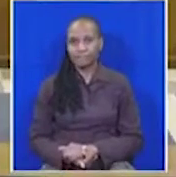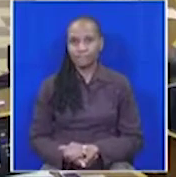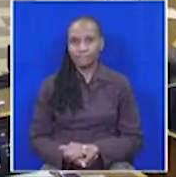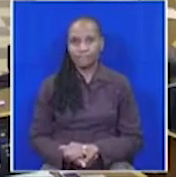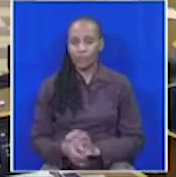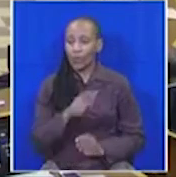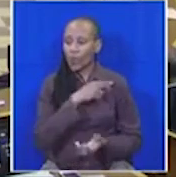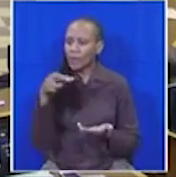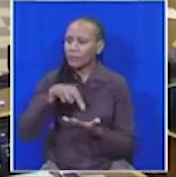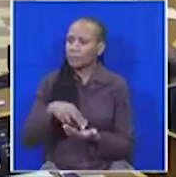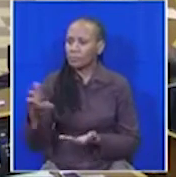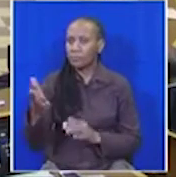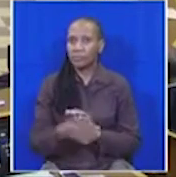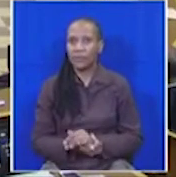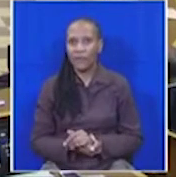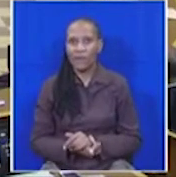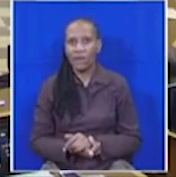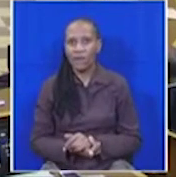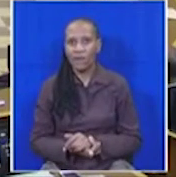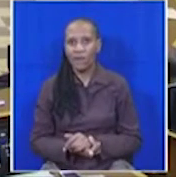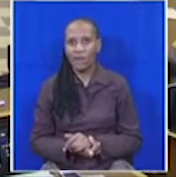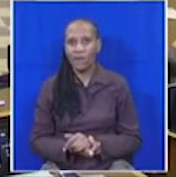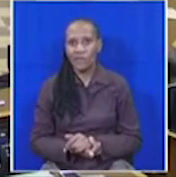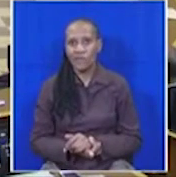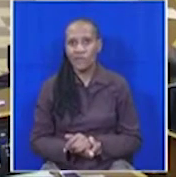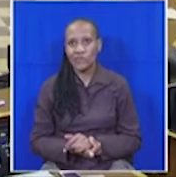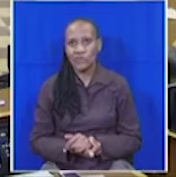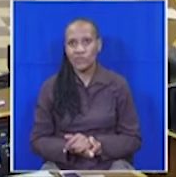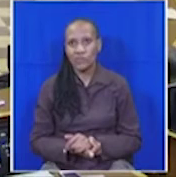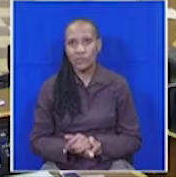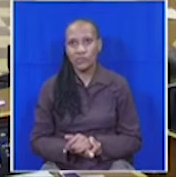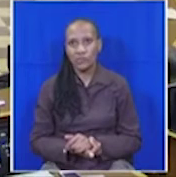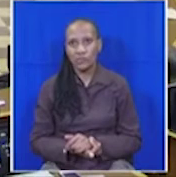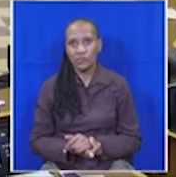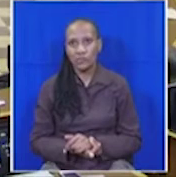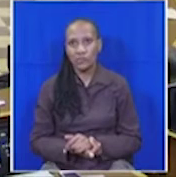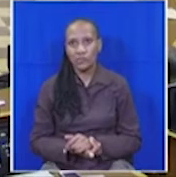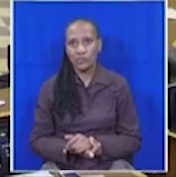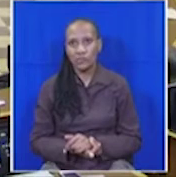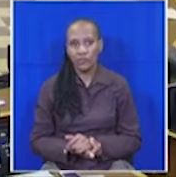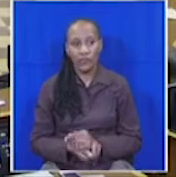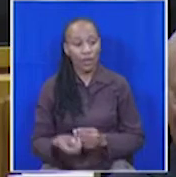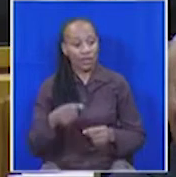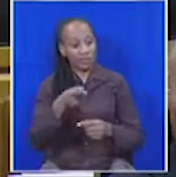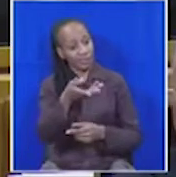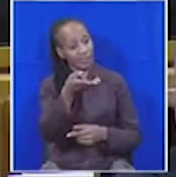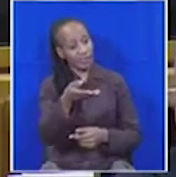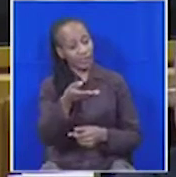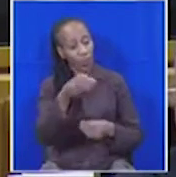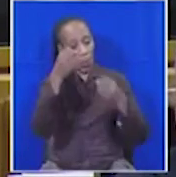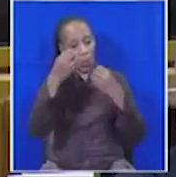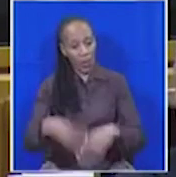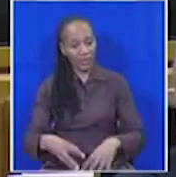what are you raising on? Will this honourable example of wasteful and fruitless expenditure take a question?